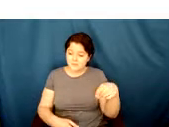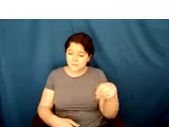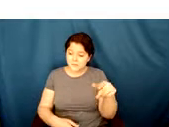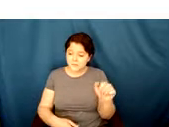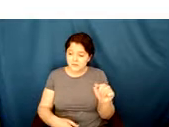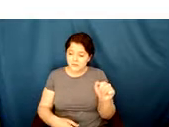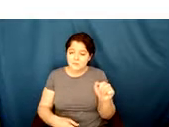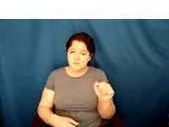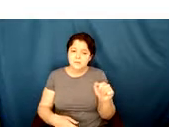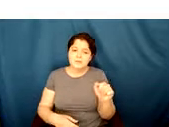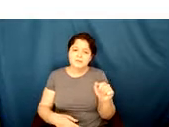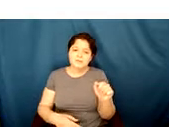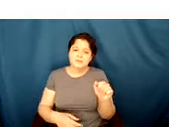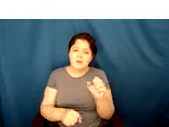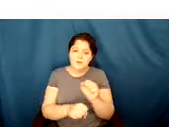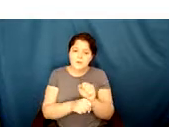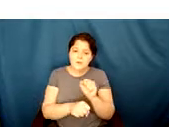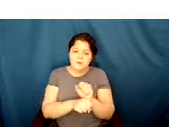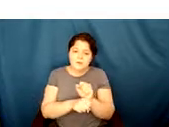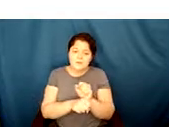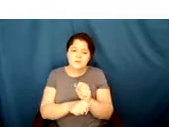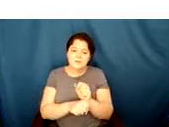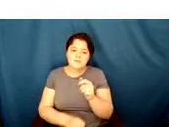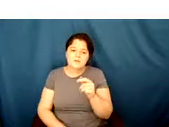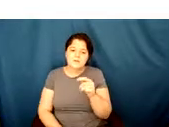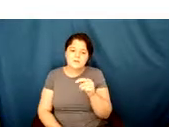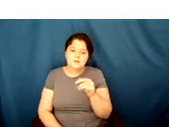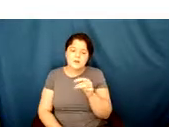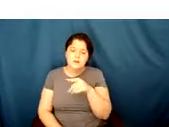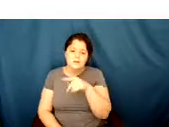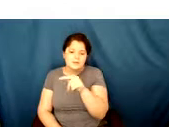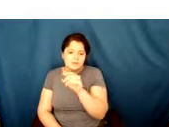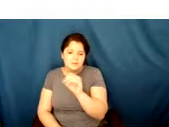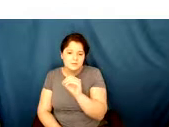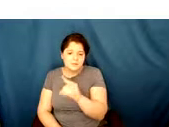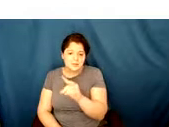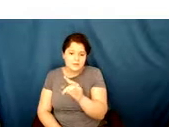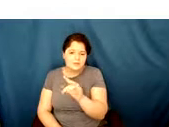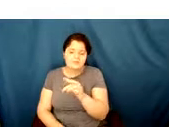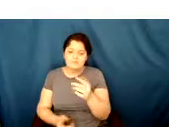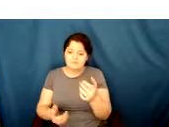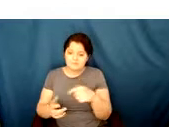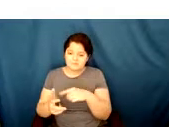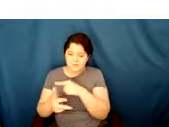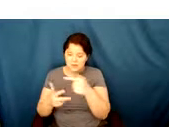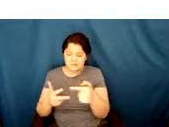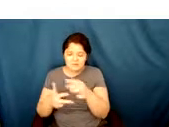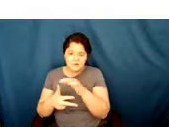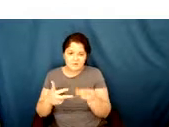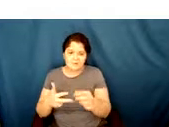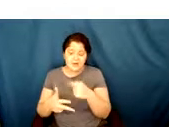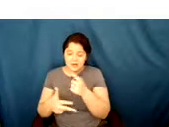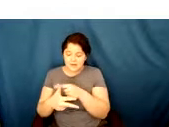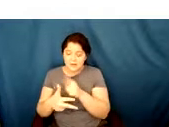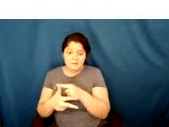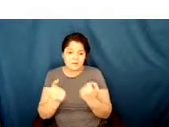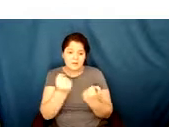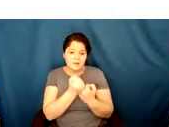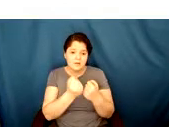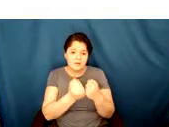works on transit-oriented development, we do it in a couple of different ways. We sometimes act as a sponsor for